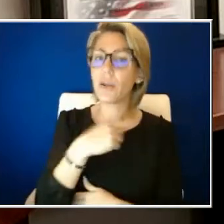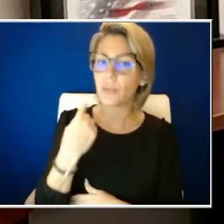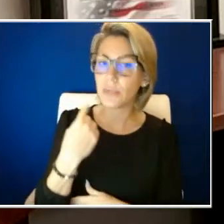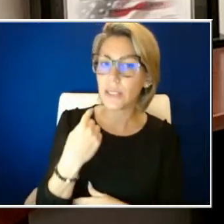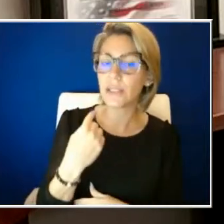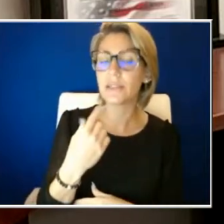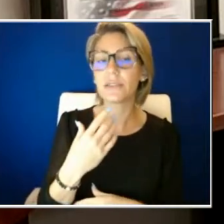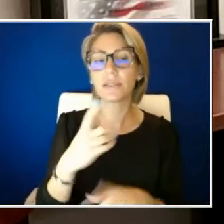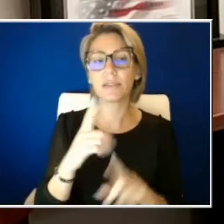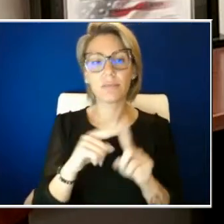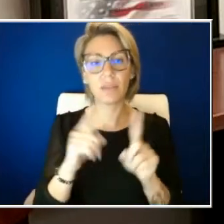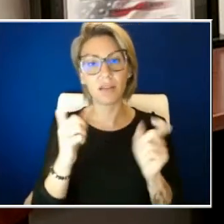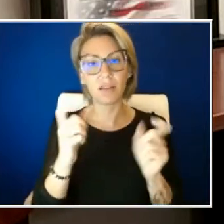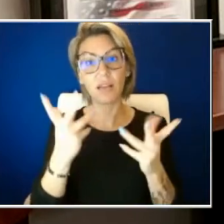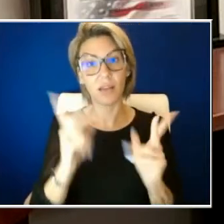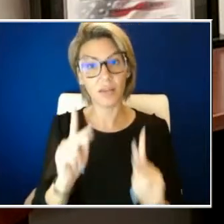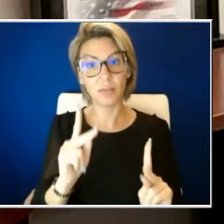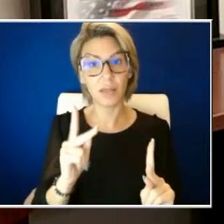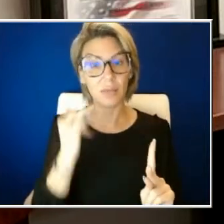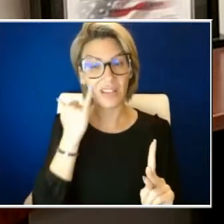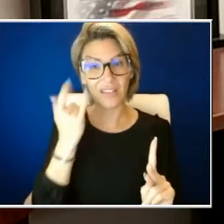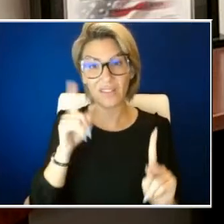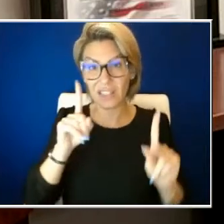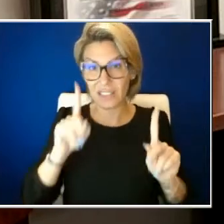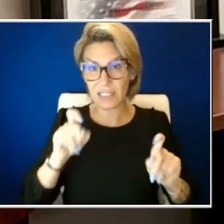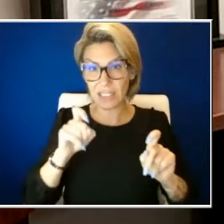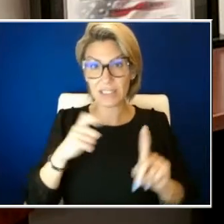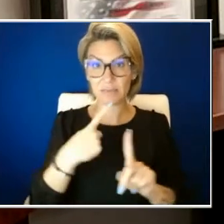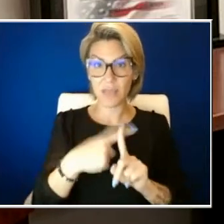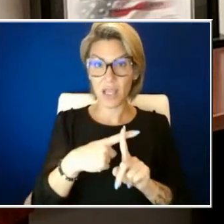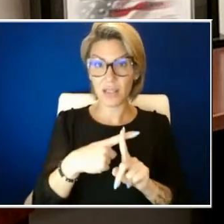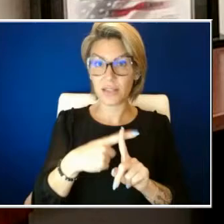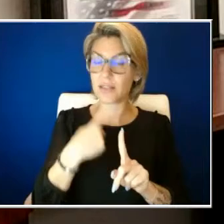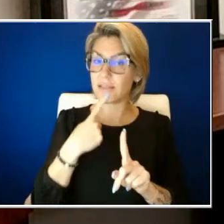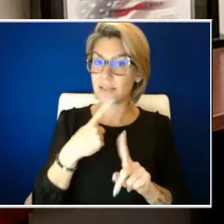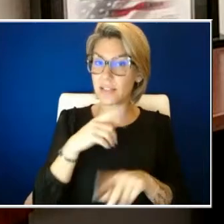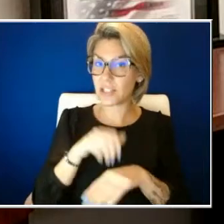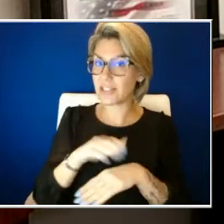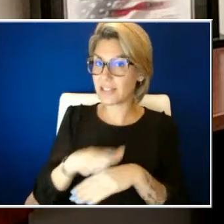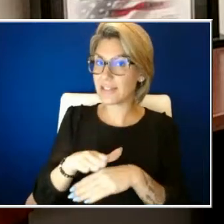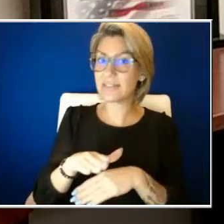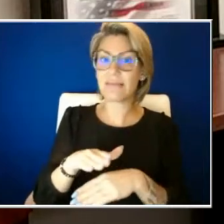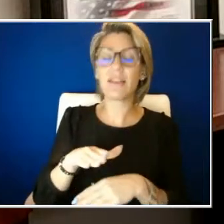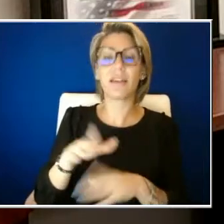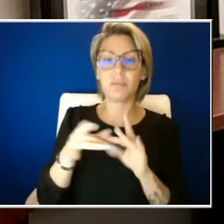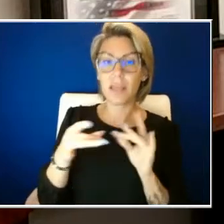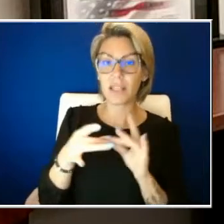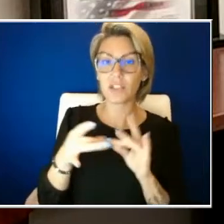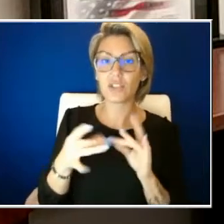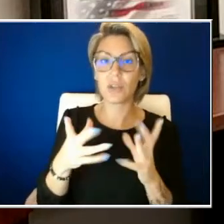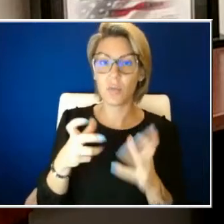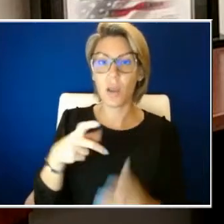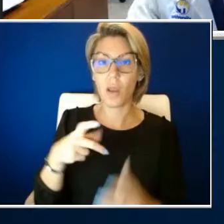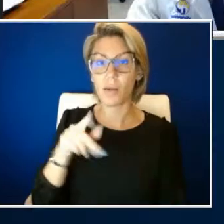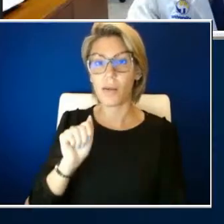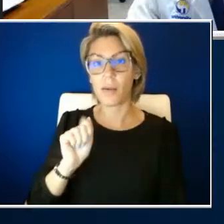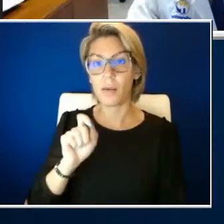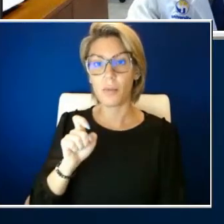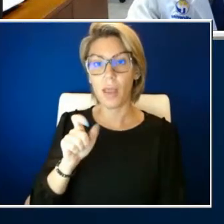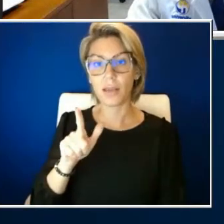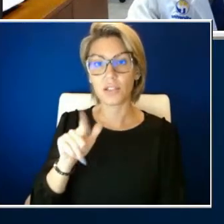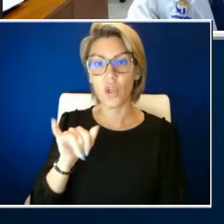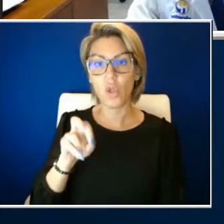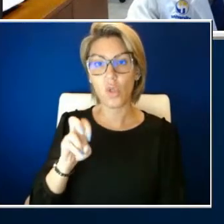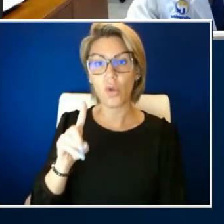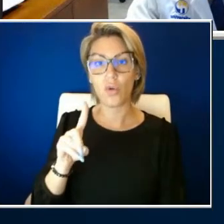we get a lot of people that, if they test positive at home, they send us a patient portal message and they want Paxlovid. Mark,